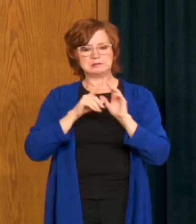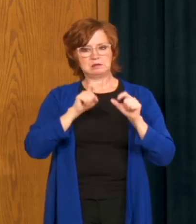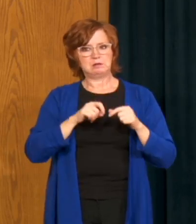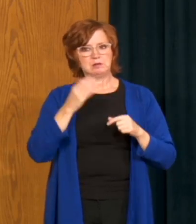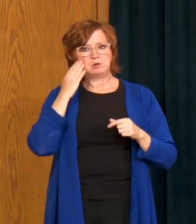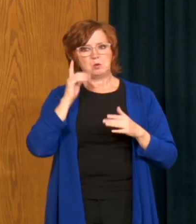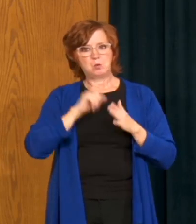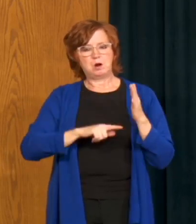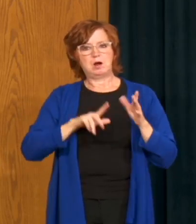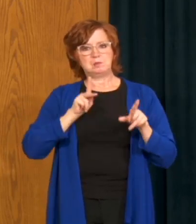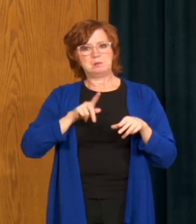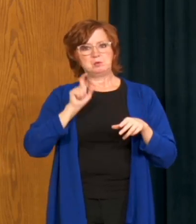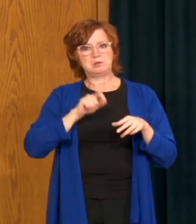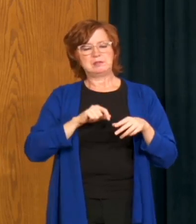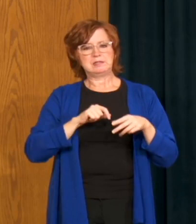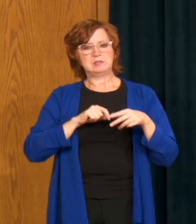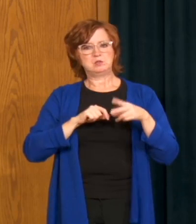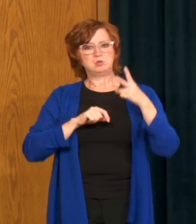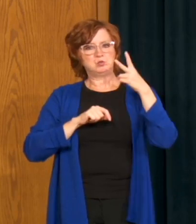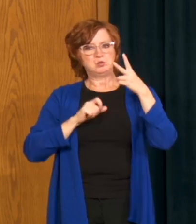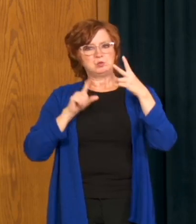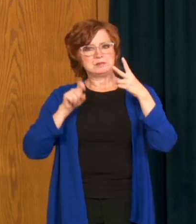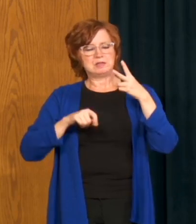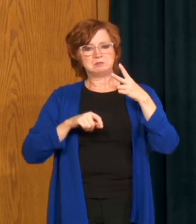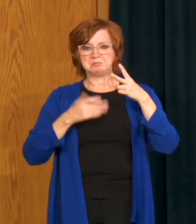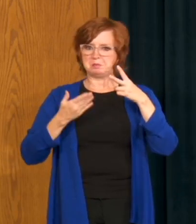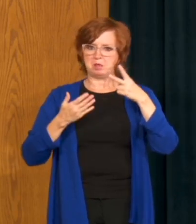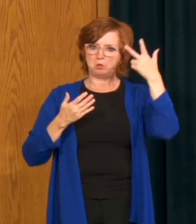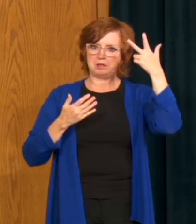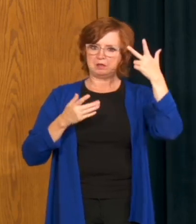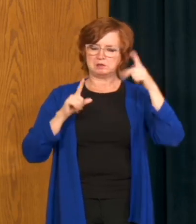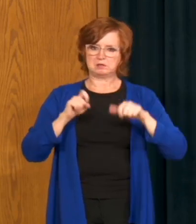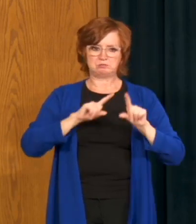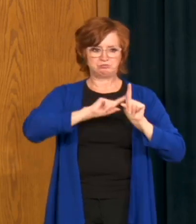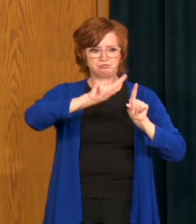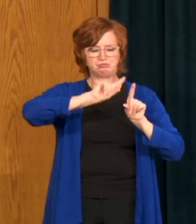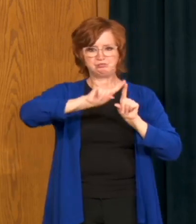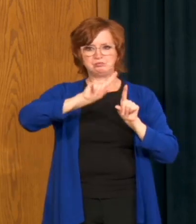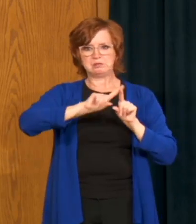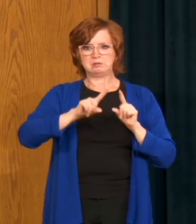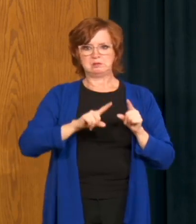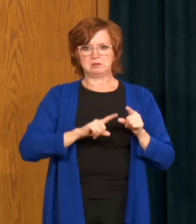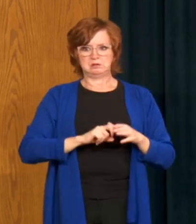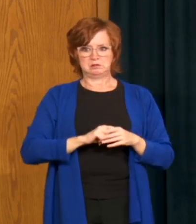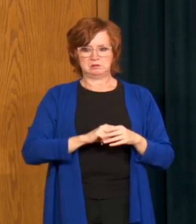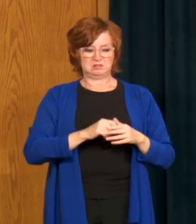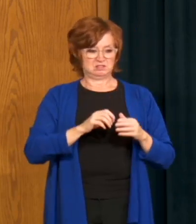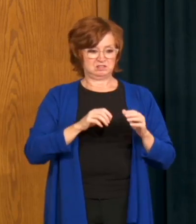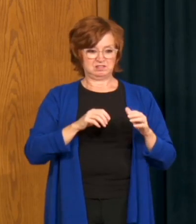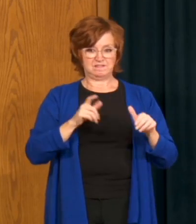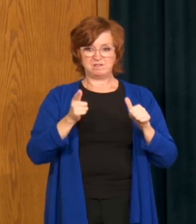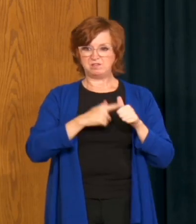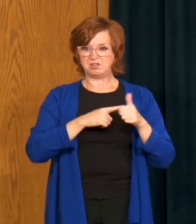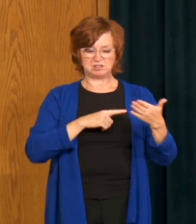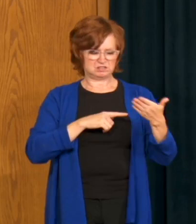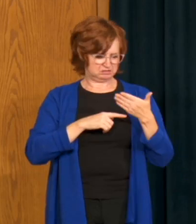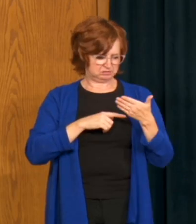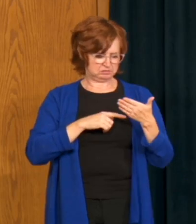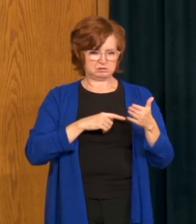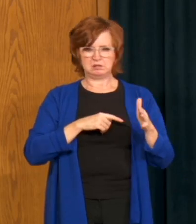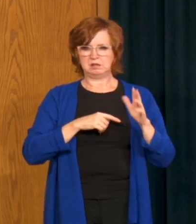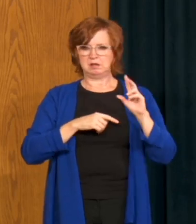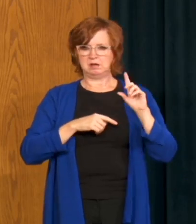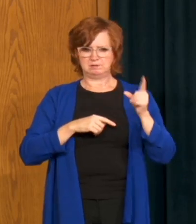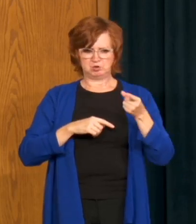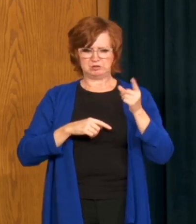3 tests if the symptoms continue to either rule in COVID-19 or rule it out. But even if 3 tests are negative and you're